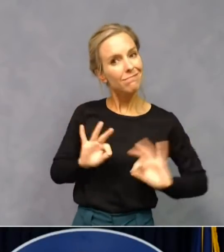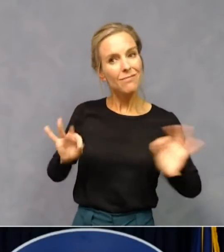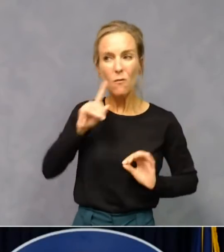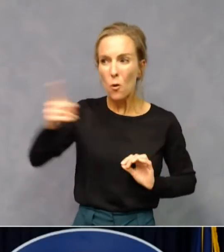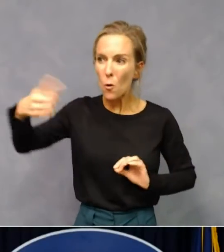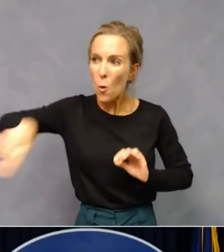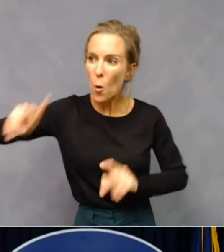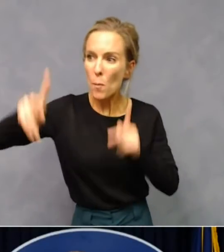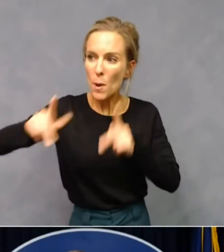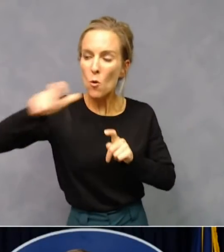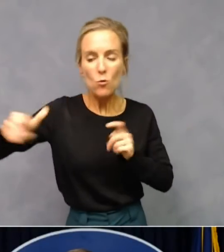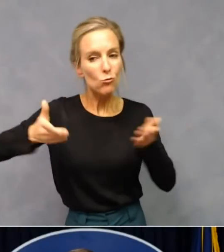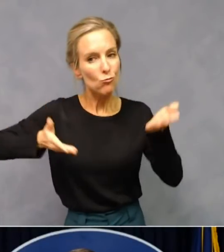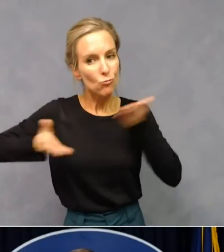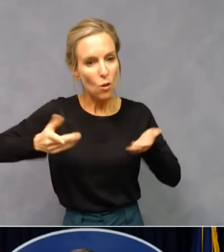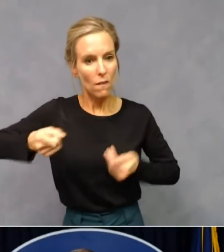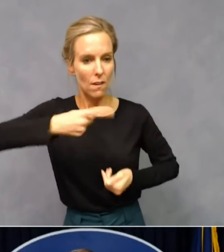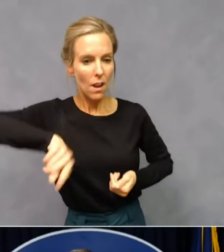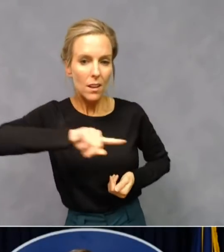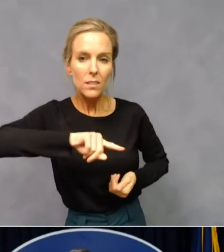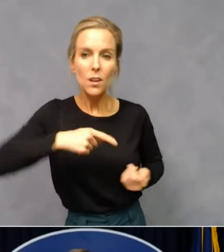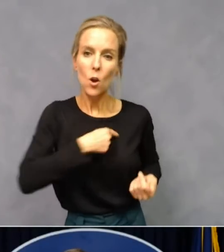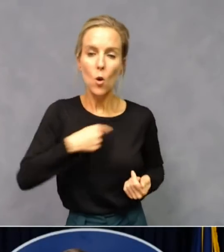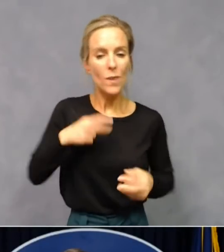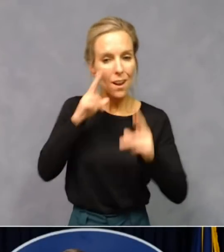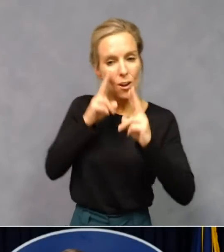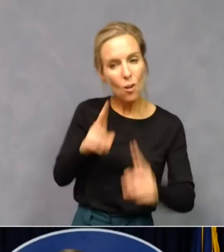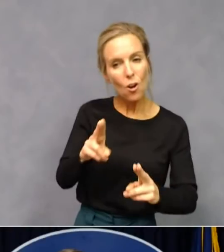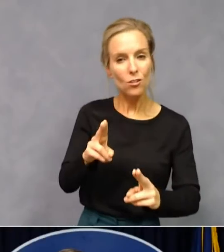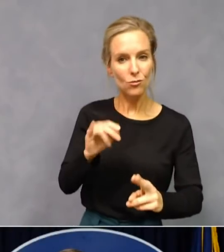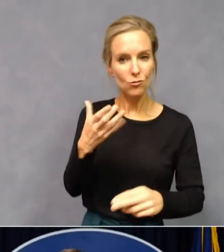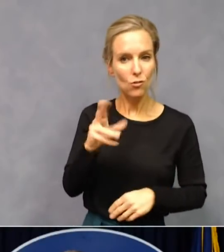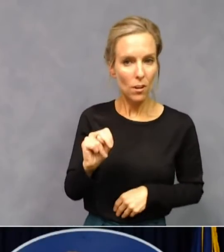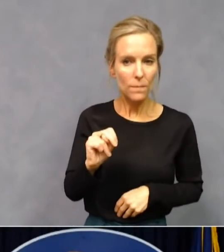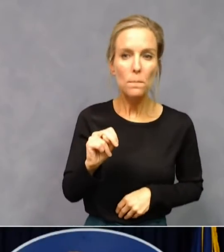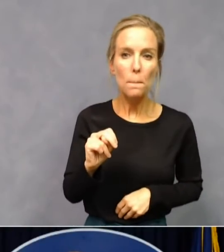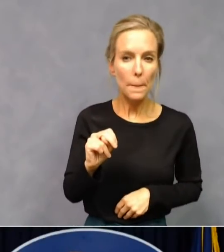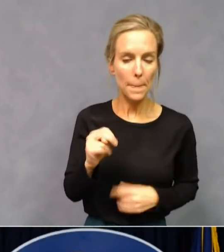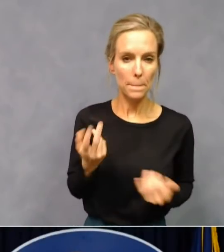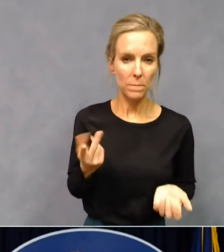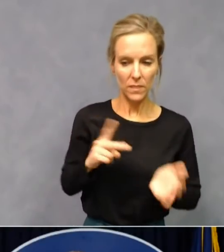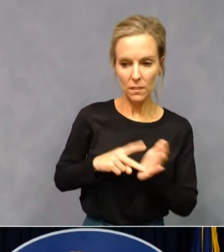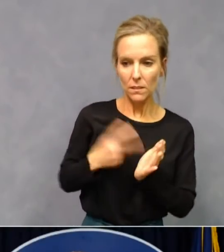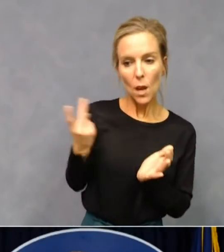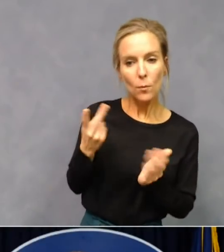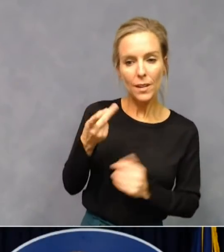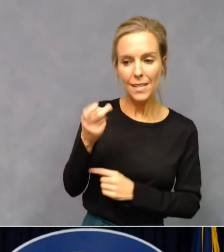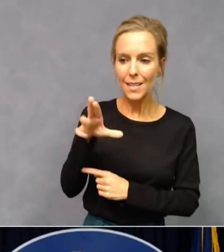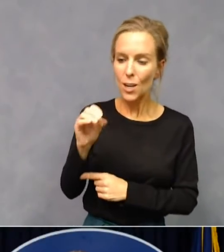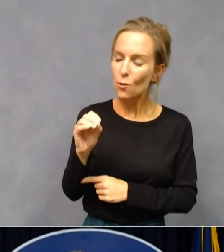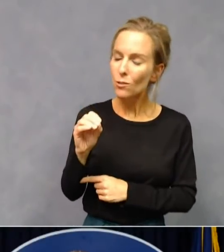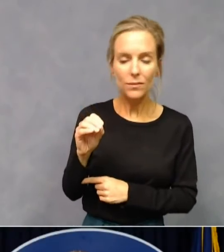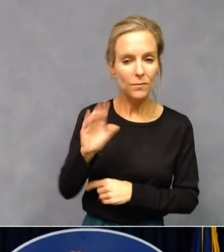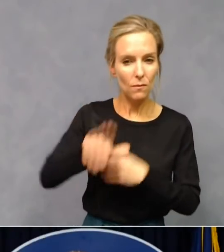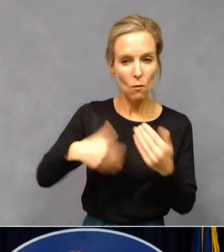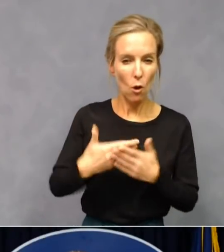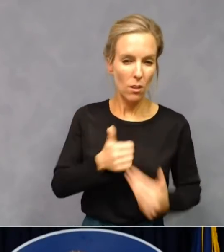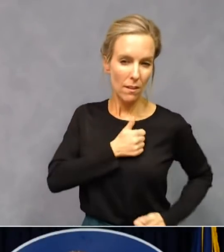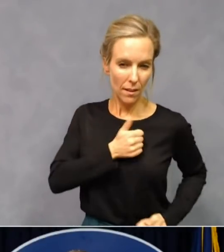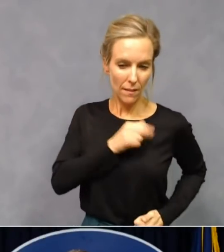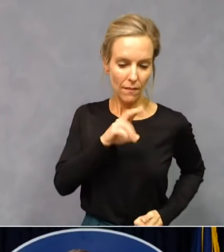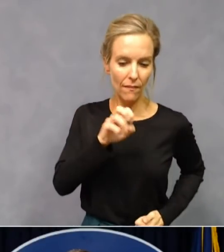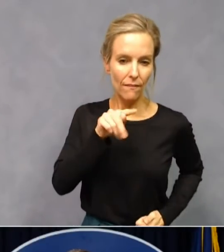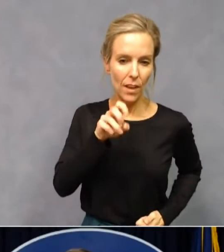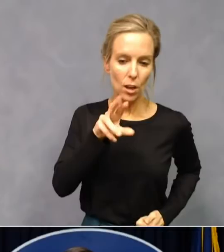you. As we honor John, now a double hero, and all our veterans, we also want to thank